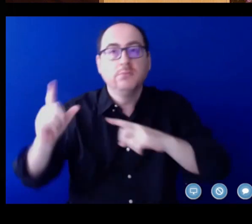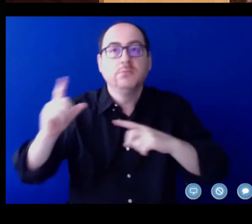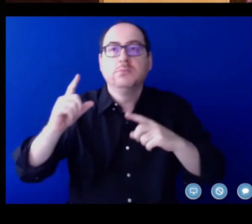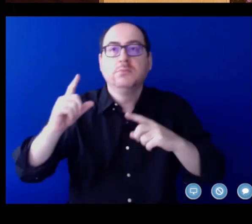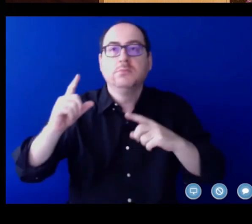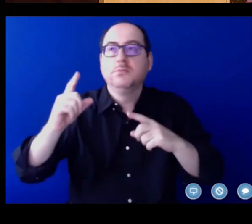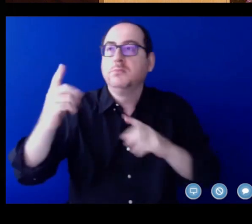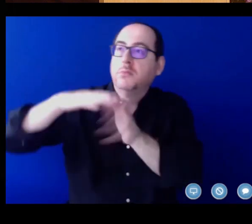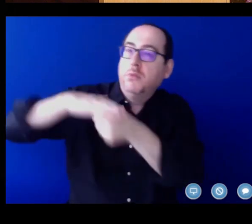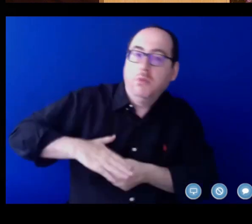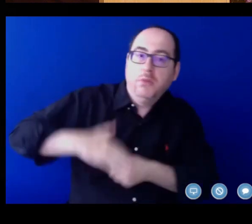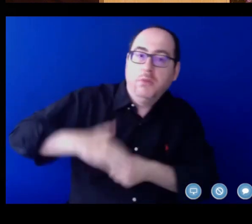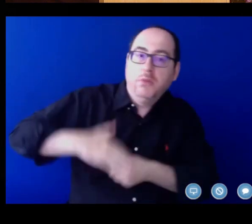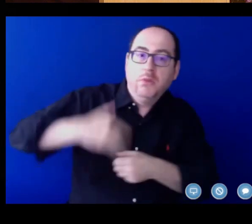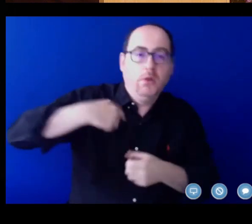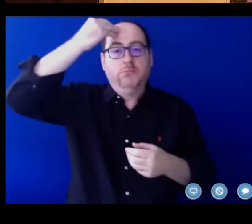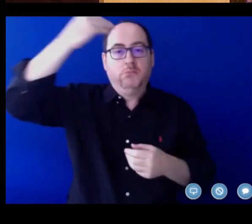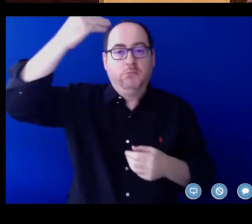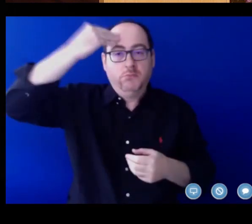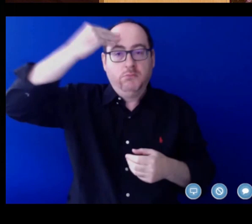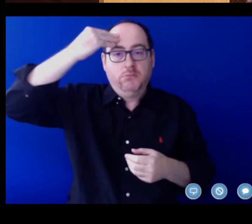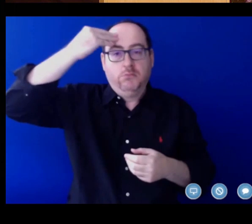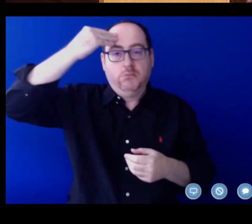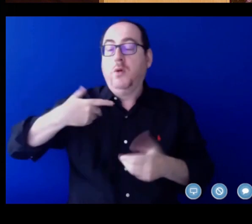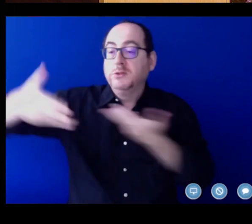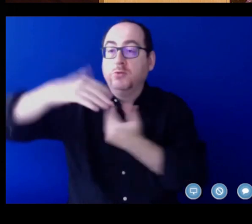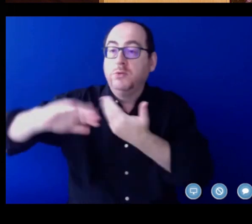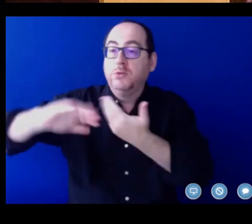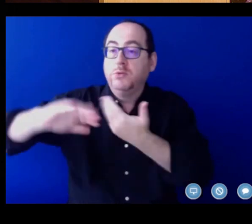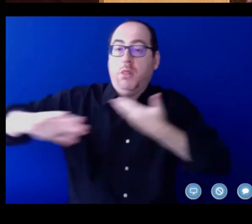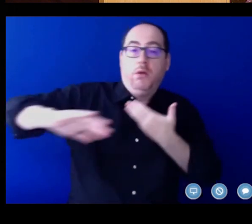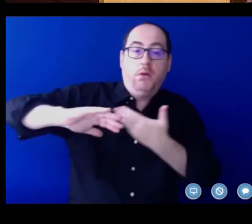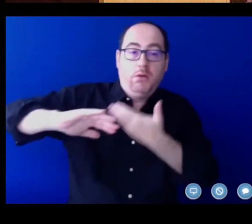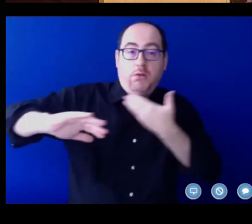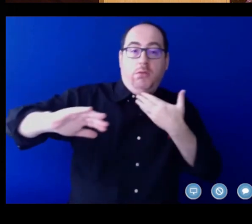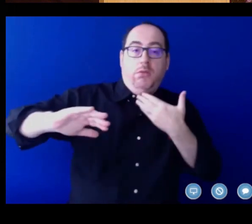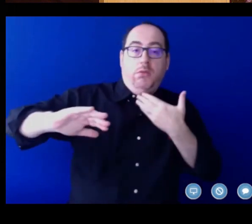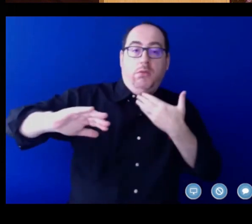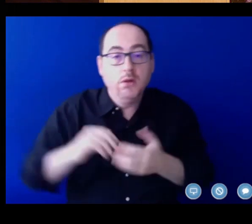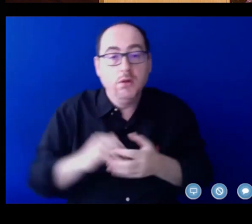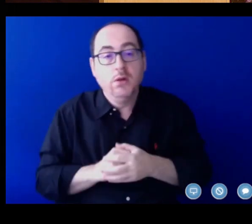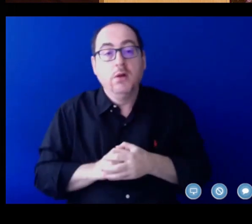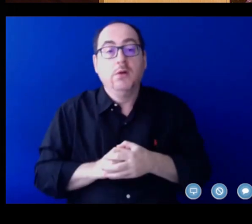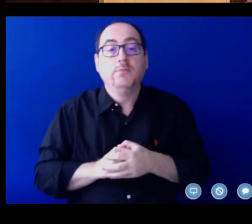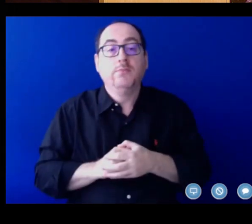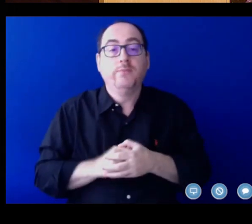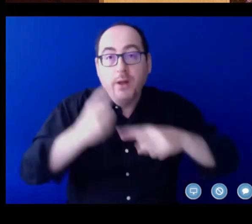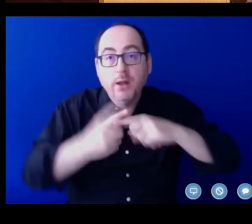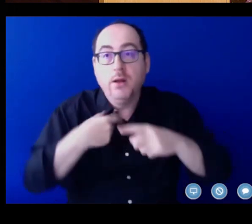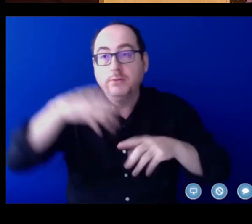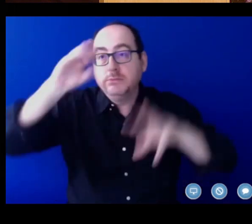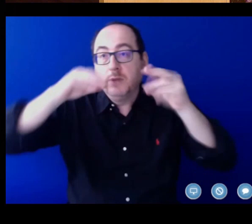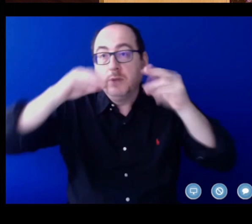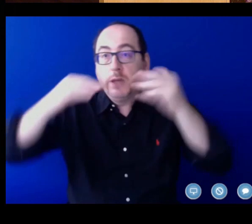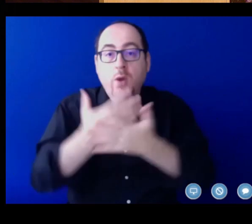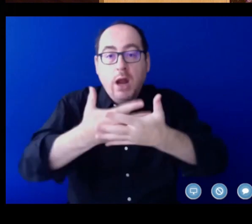and their families are also highly motivated to succeed in education, and they have high aspirations for their future. I would argue that it's vital